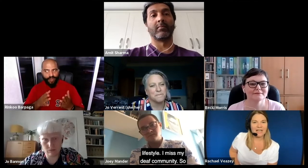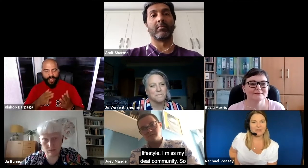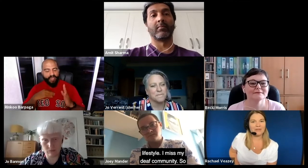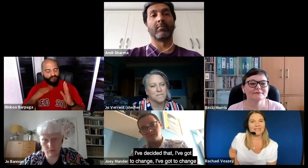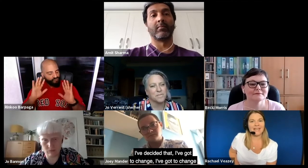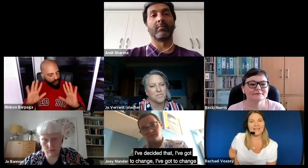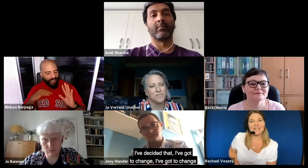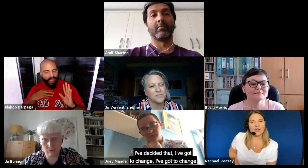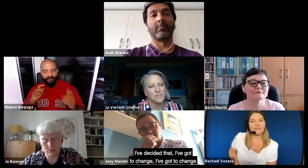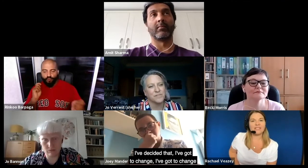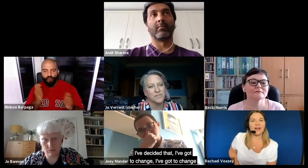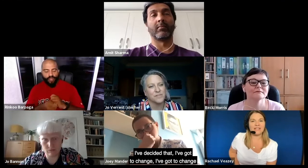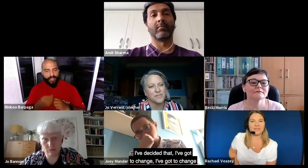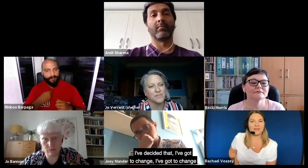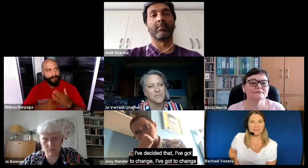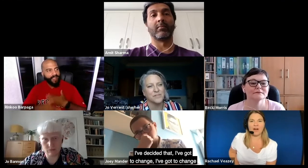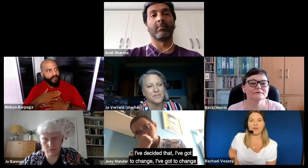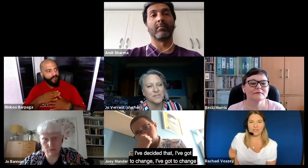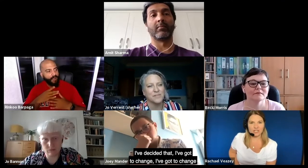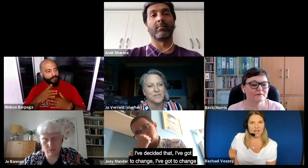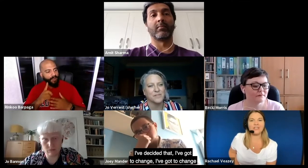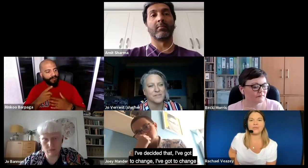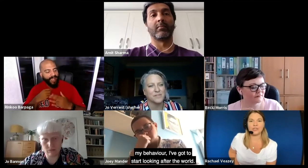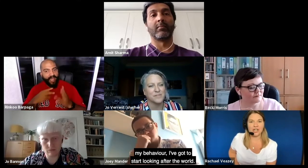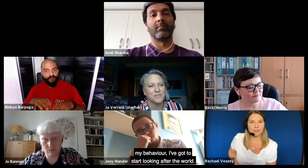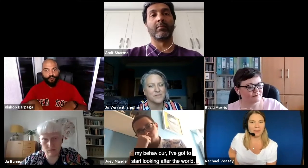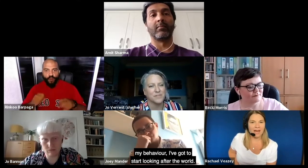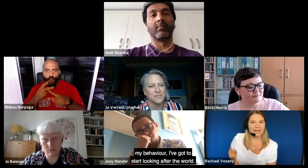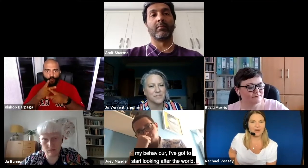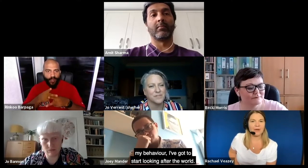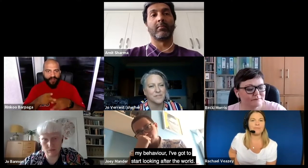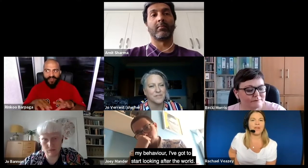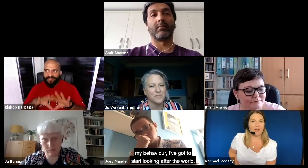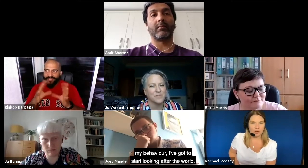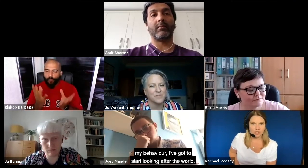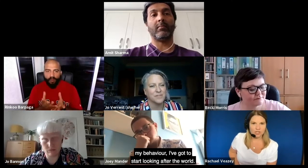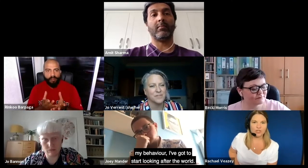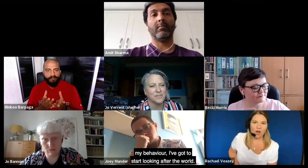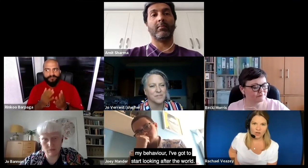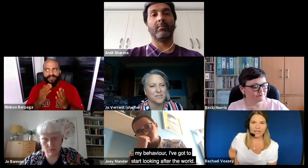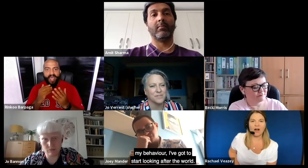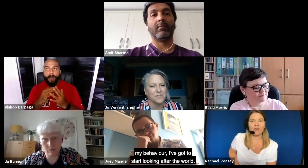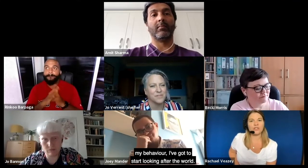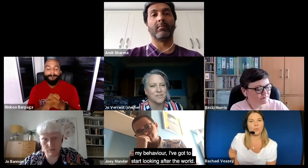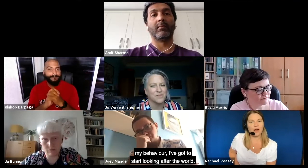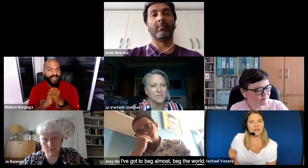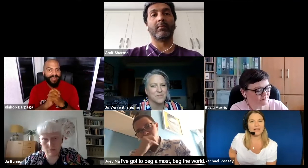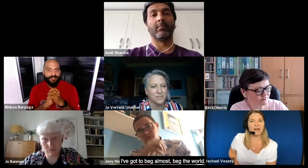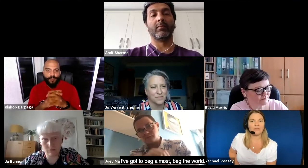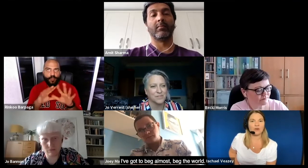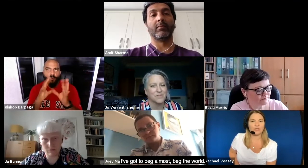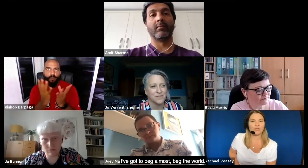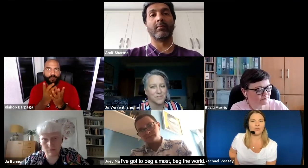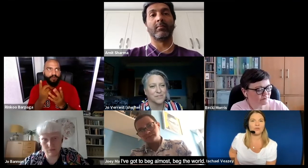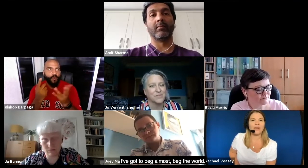I miss my deaf community. So I've decided that I've got to change my behaviour. I've got to start looking after the world.